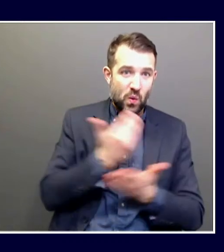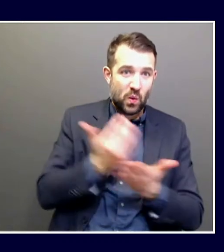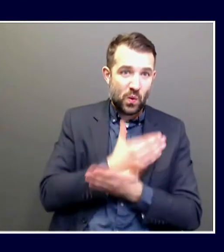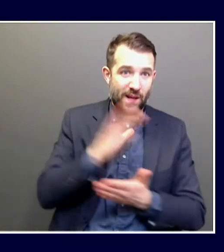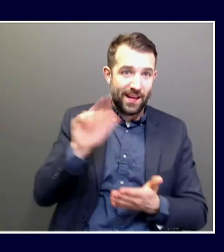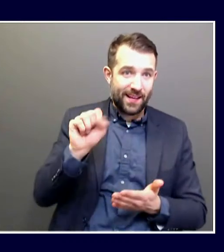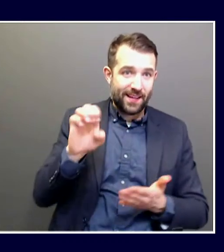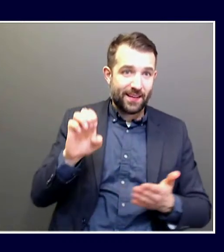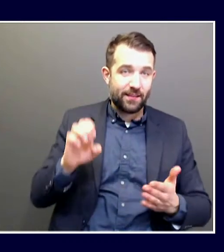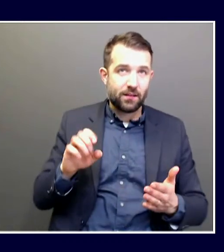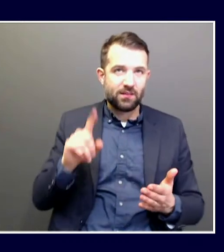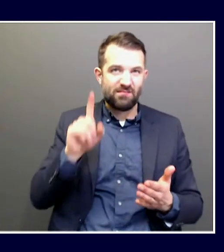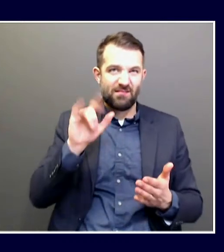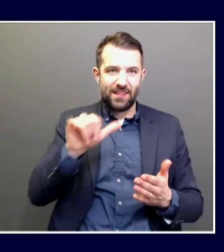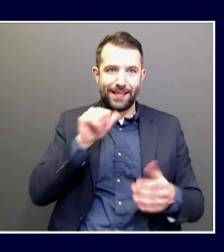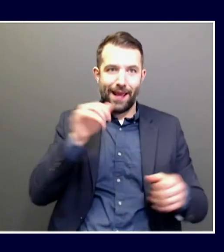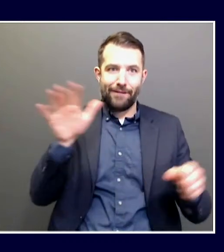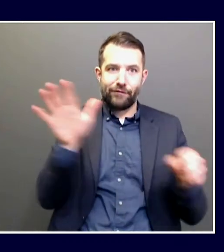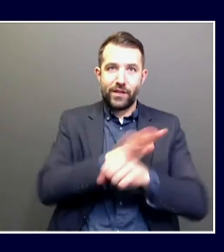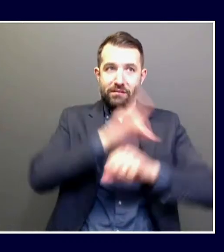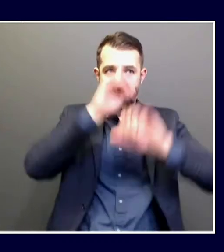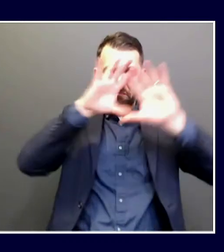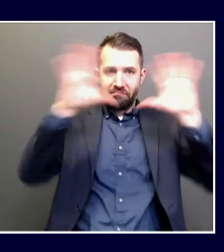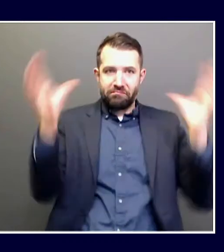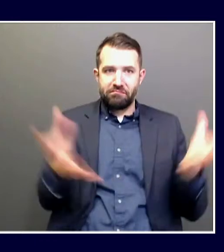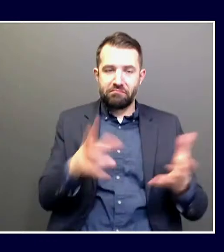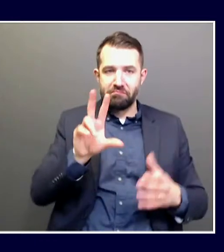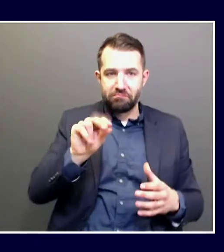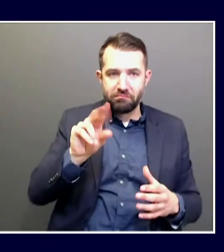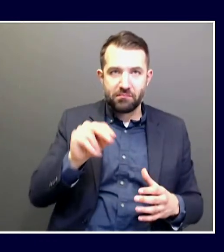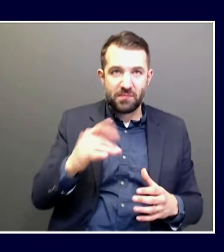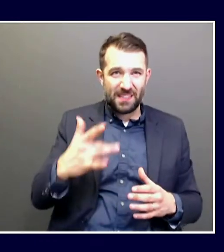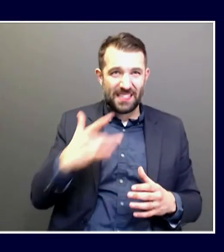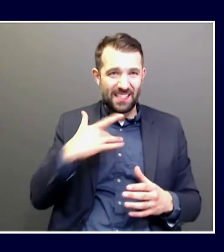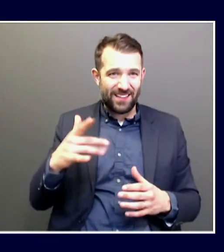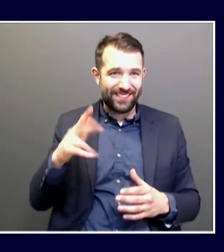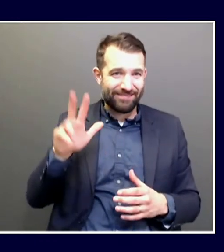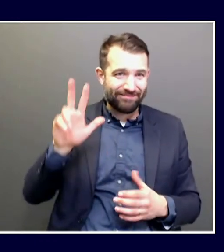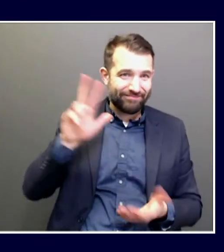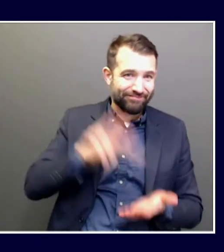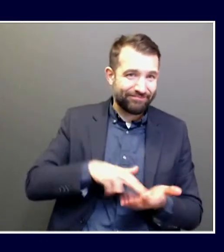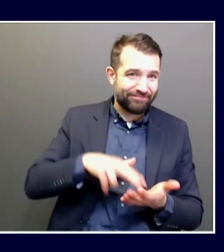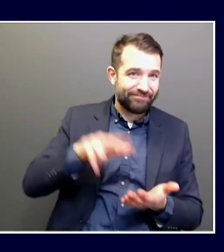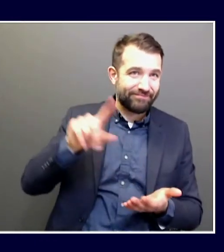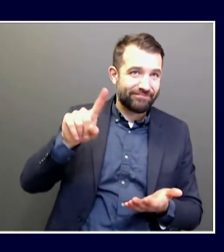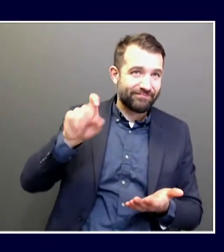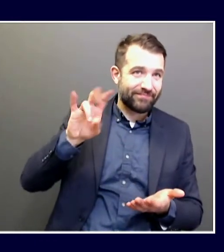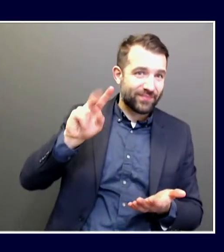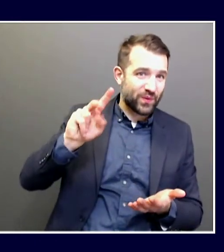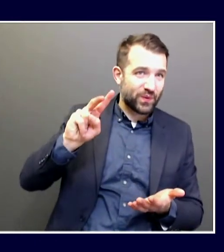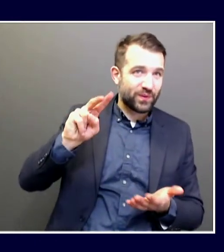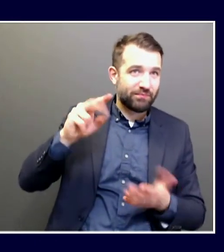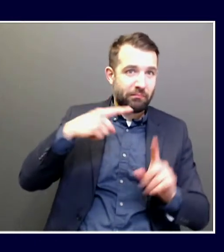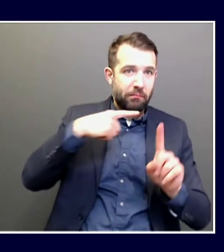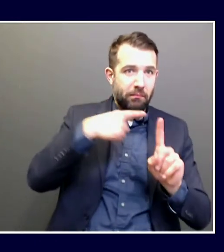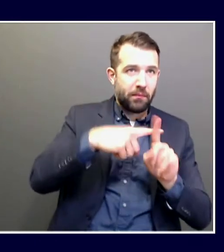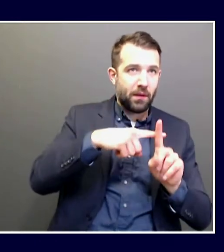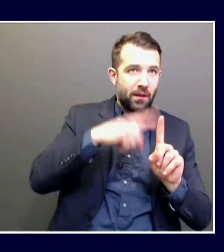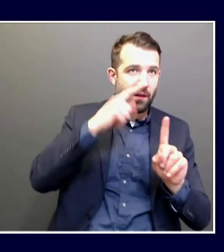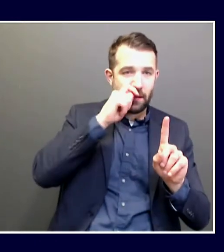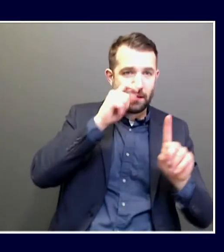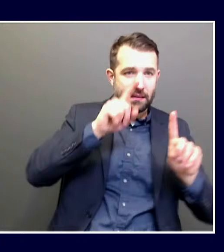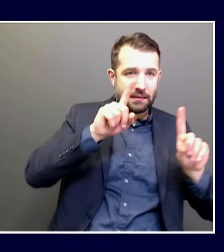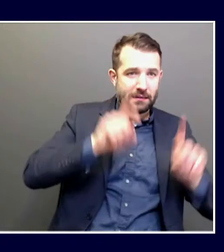You said that on average, you tend to have 3,172 positive tests daily right about now. And then, in fact, you have a backlog of